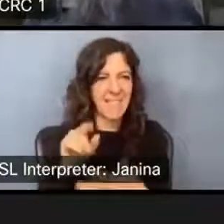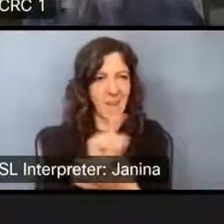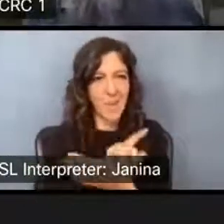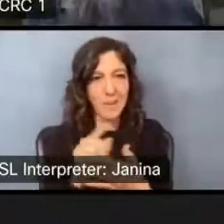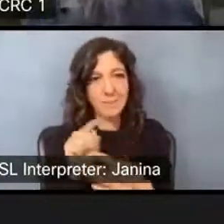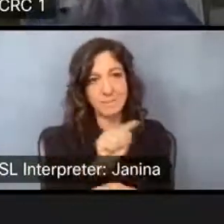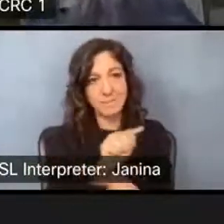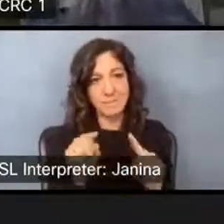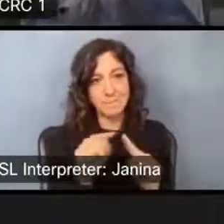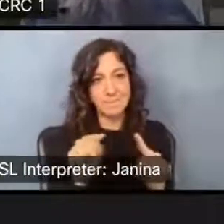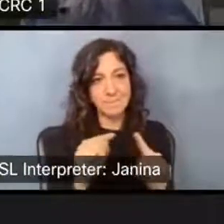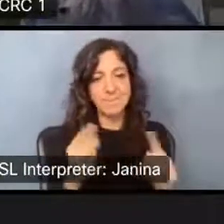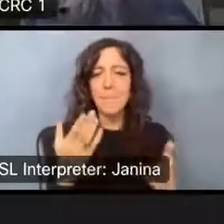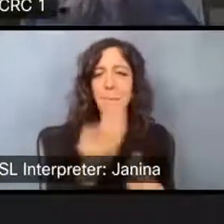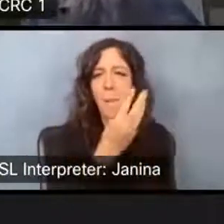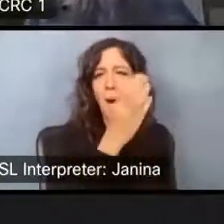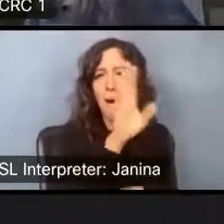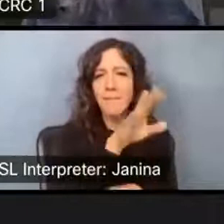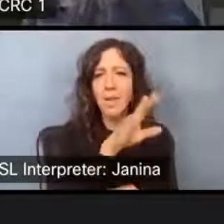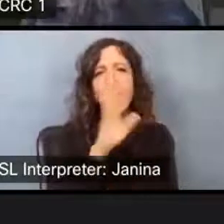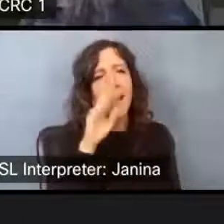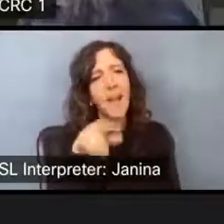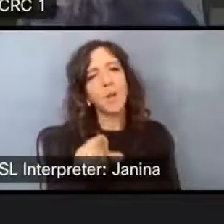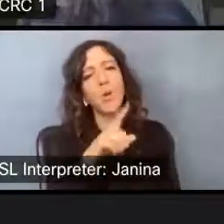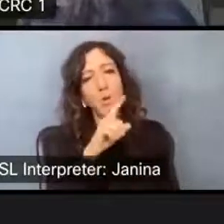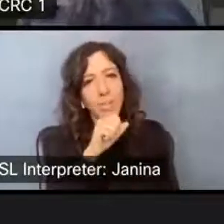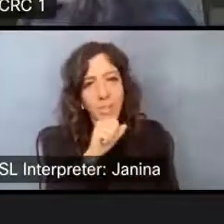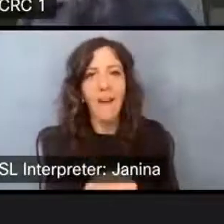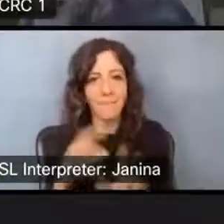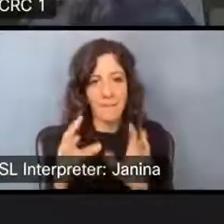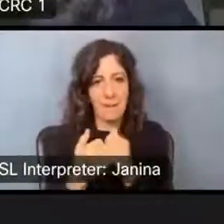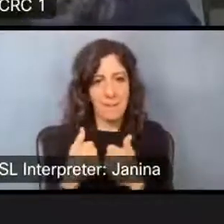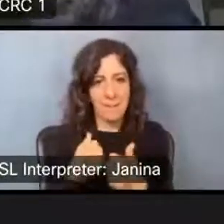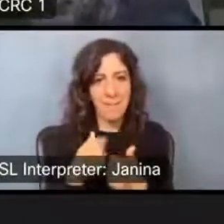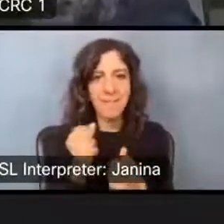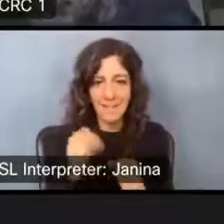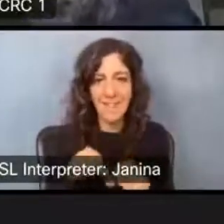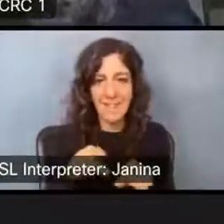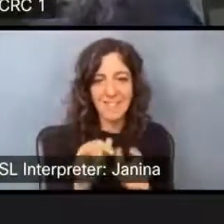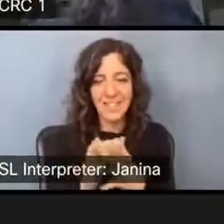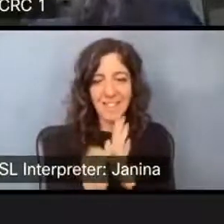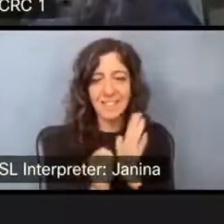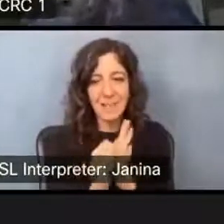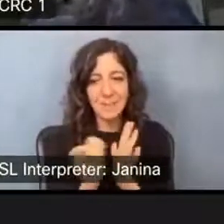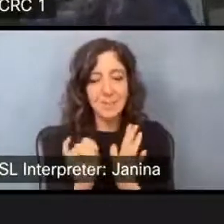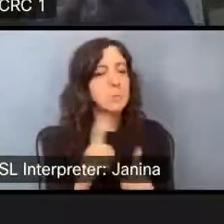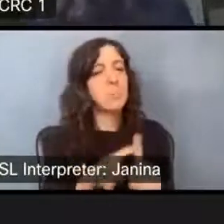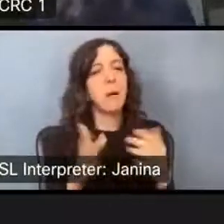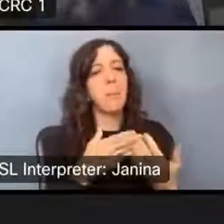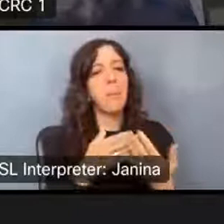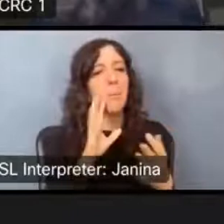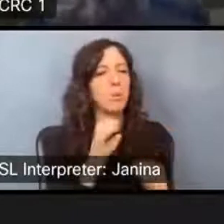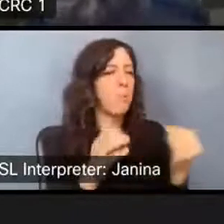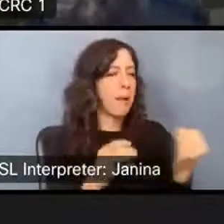Maybe like the Wednesday afternoon before Thanksgiving. I know you guys really like meeting with me, so we could do it during that time, but I'll probably do it